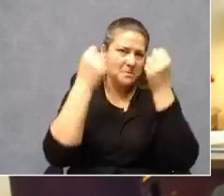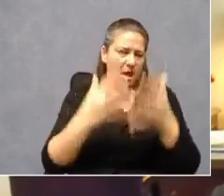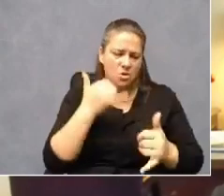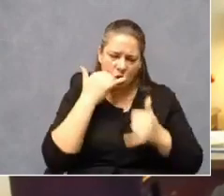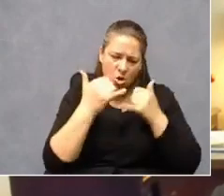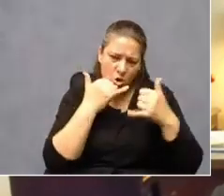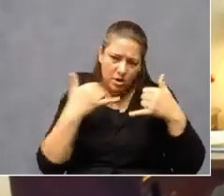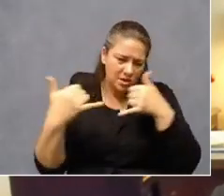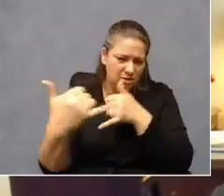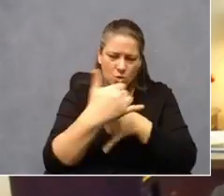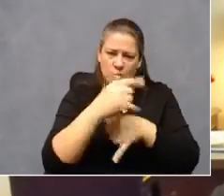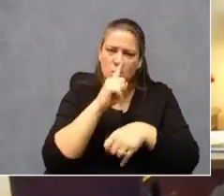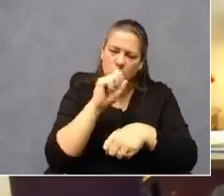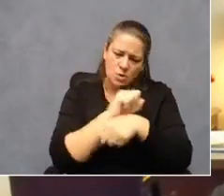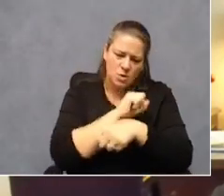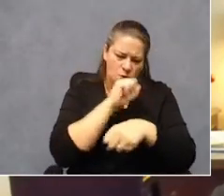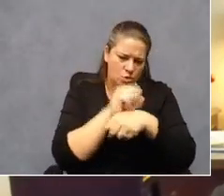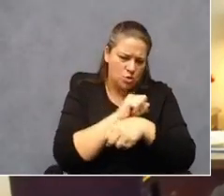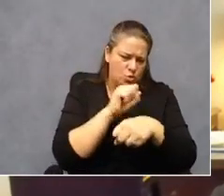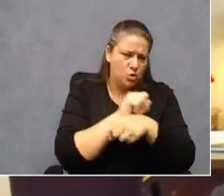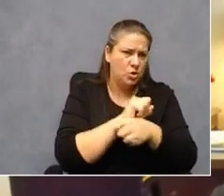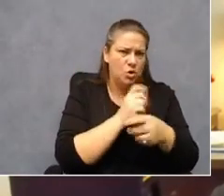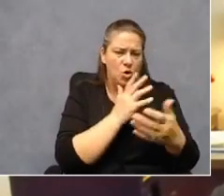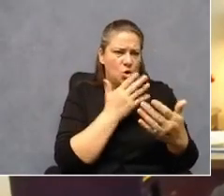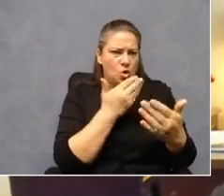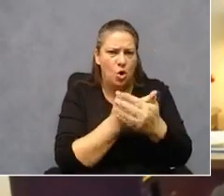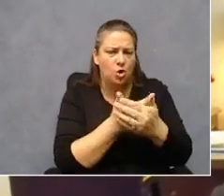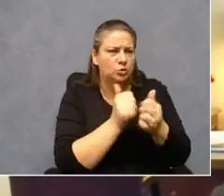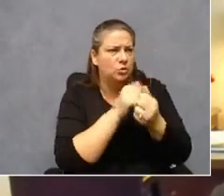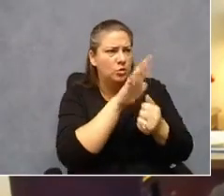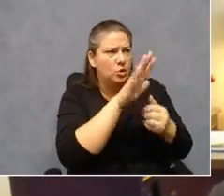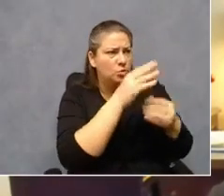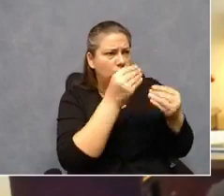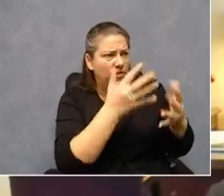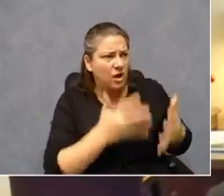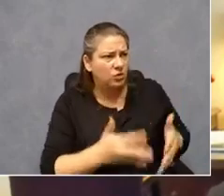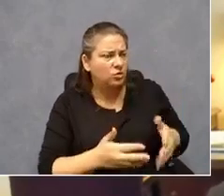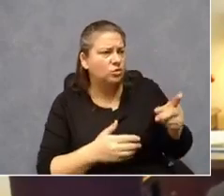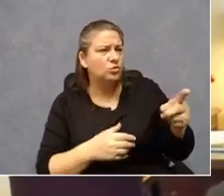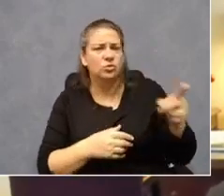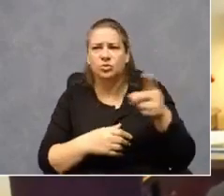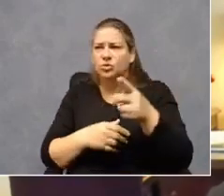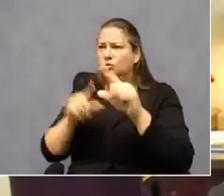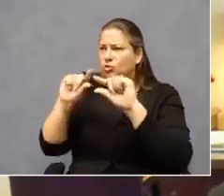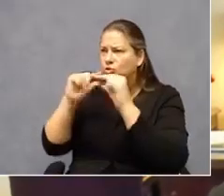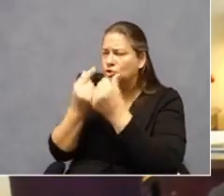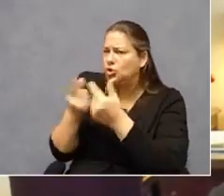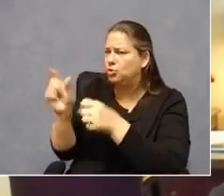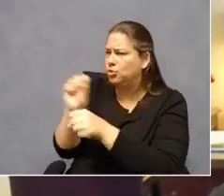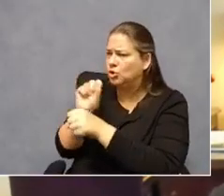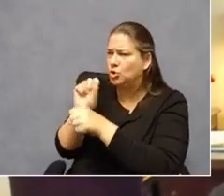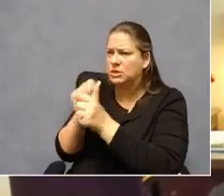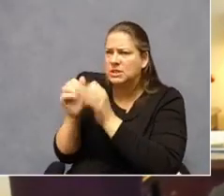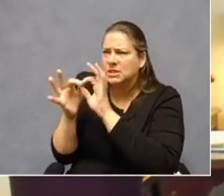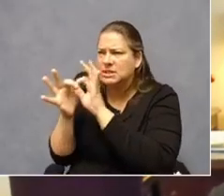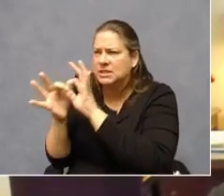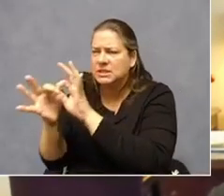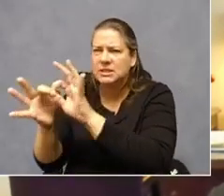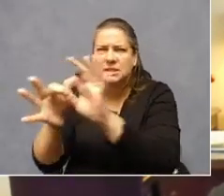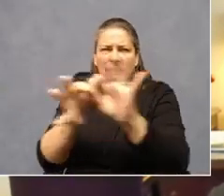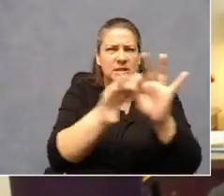glove with the providers and with the associations, but also a special shout out to this group.